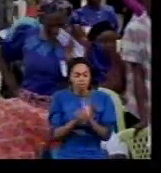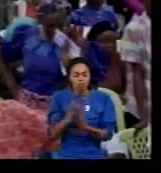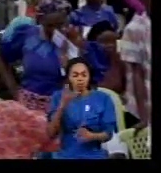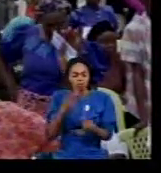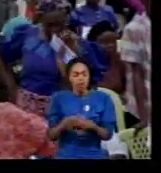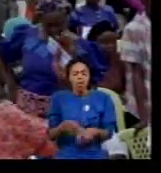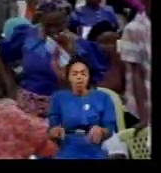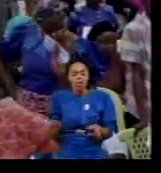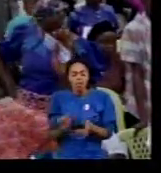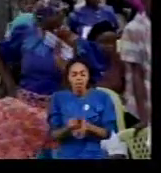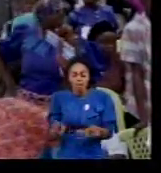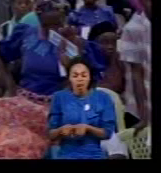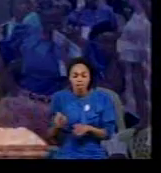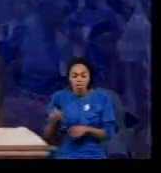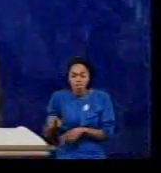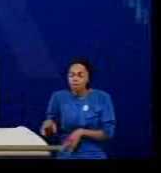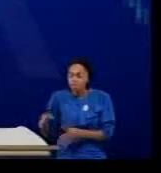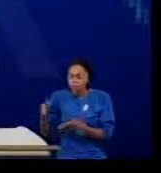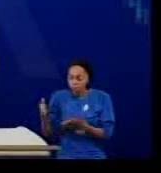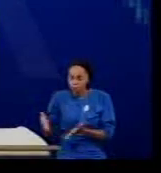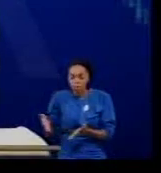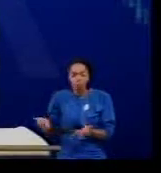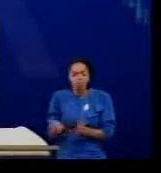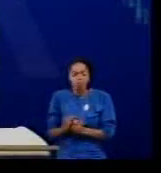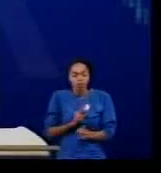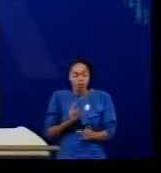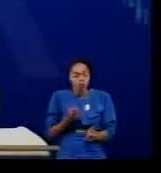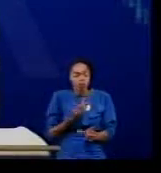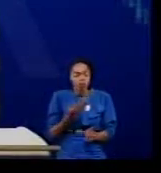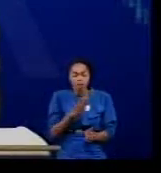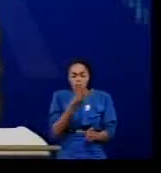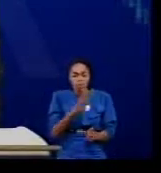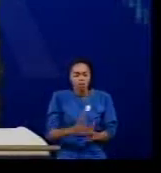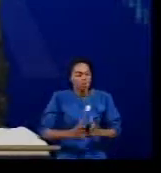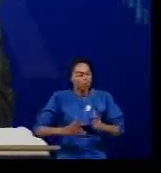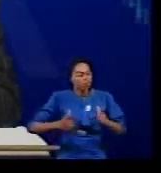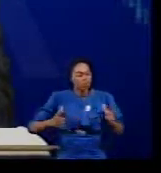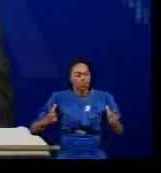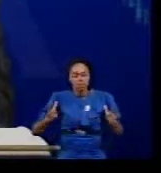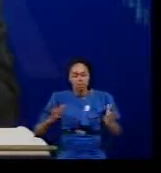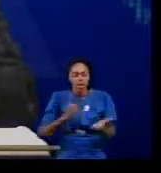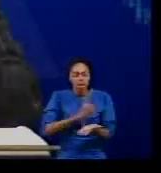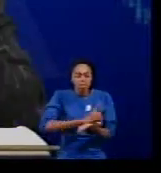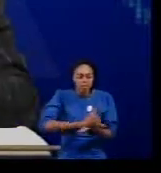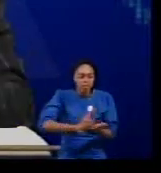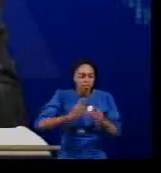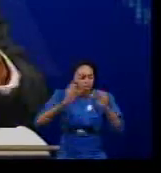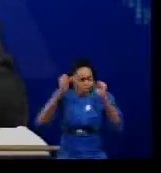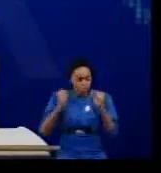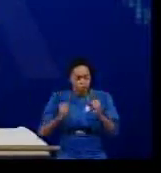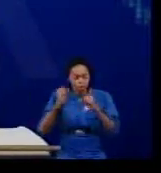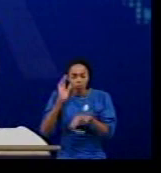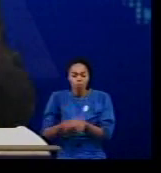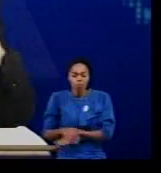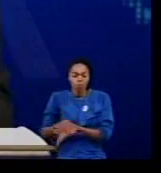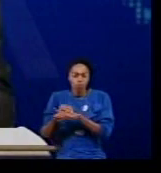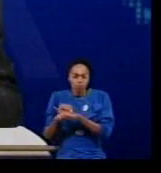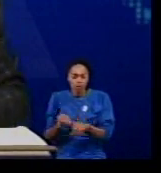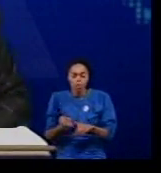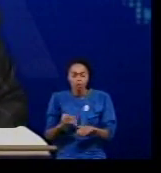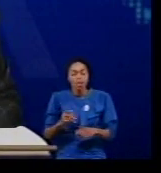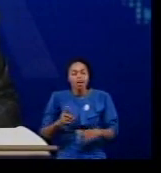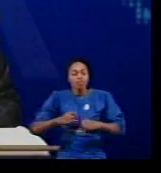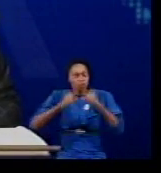that response to the call of God just by faith. That's why we're looking at fulfilling God's call by faith in